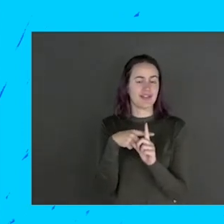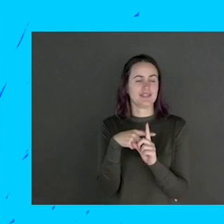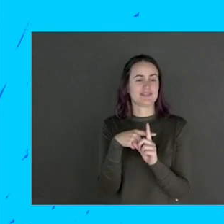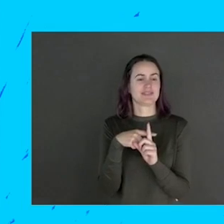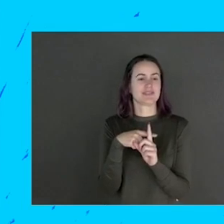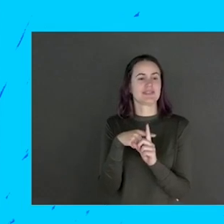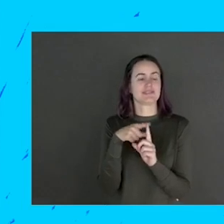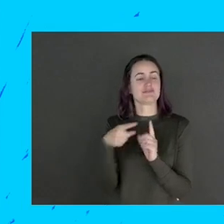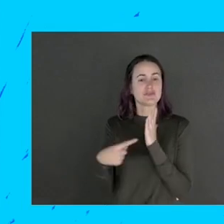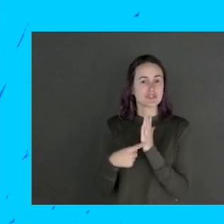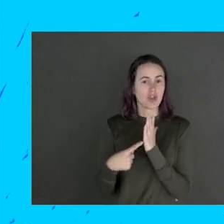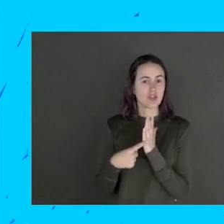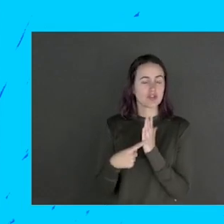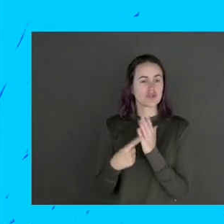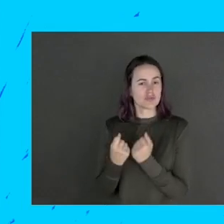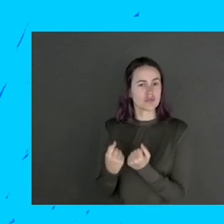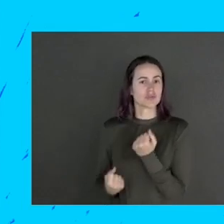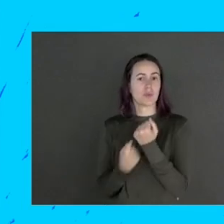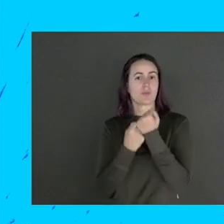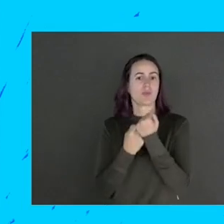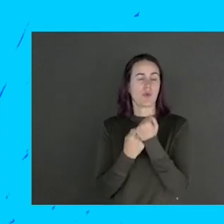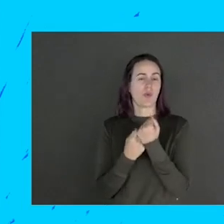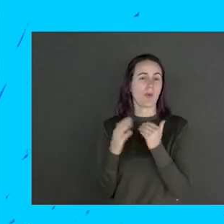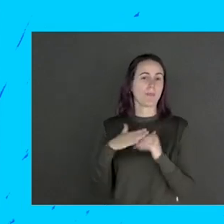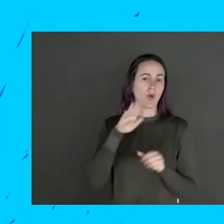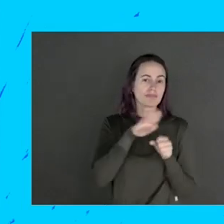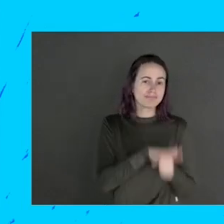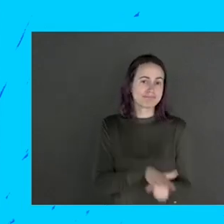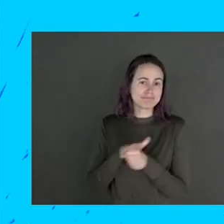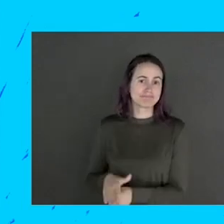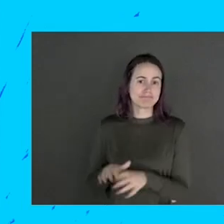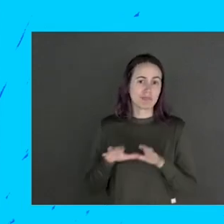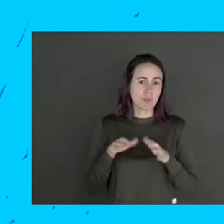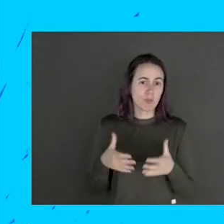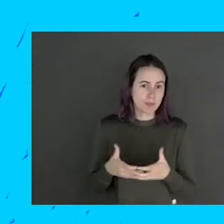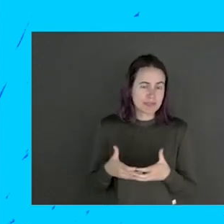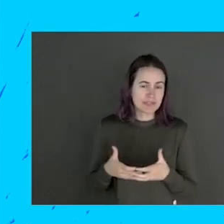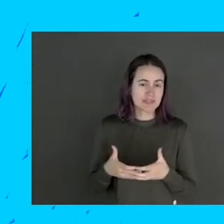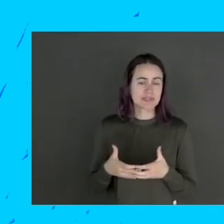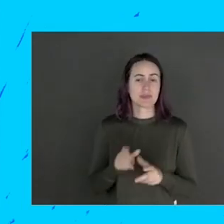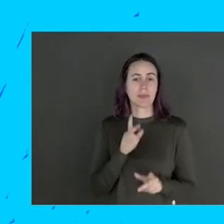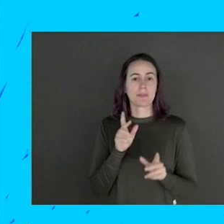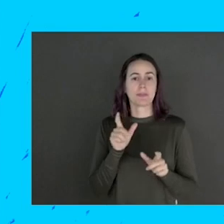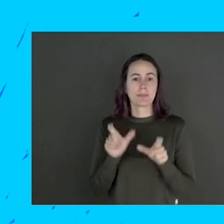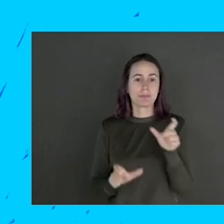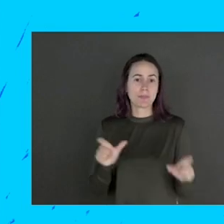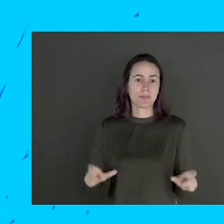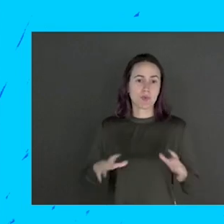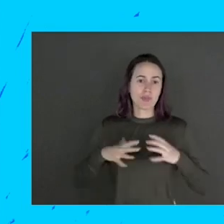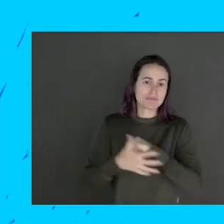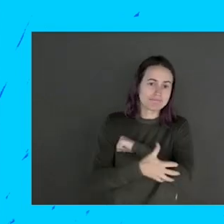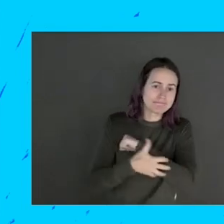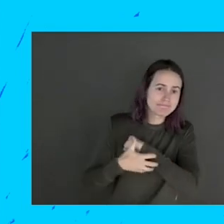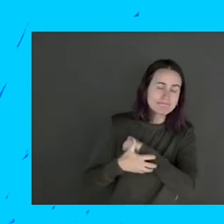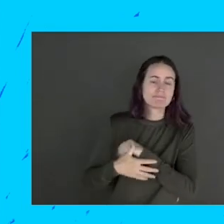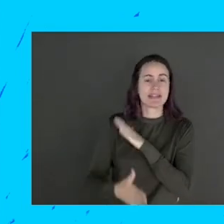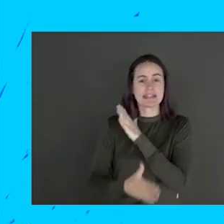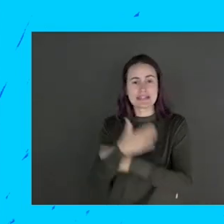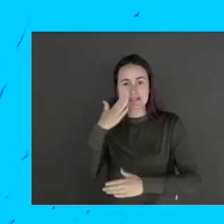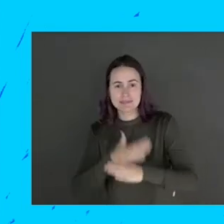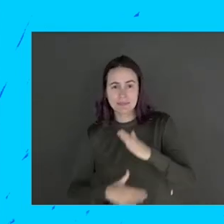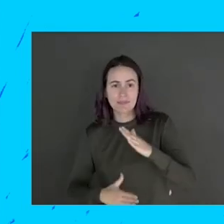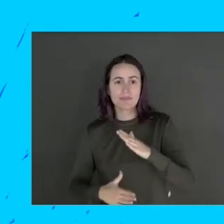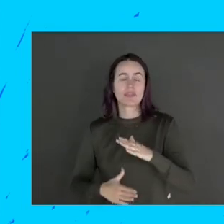that are disadvantaged, specifically our key populations and people with disabilities. So